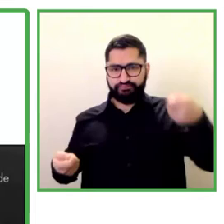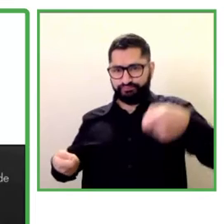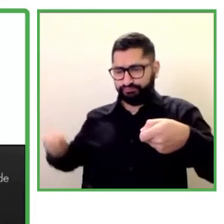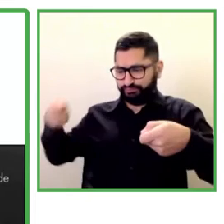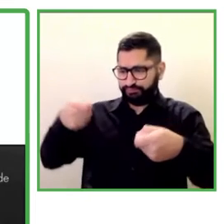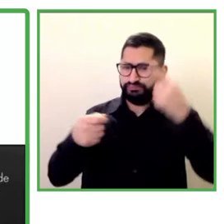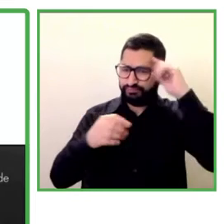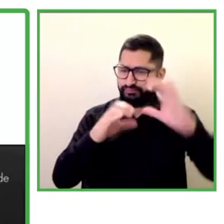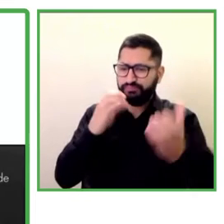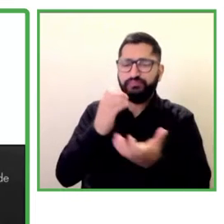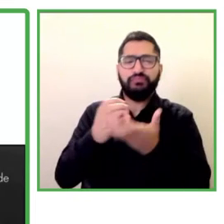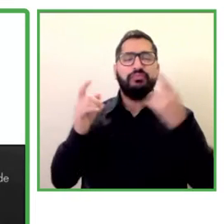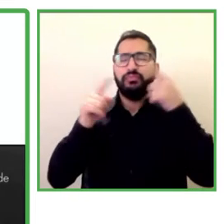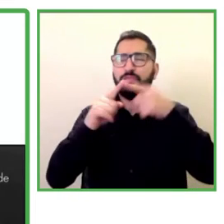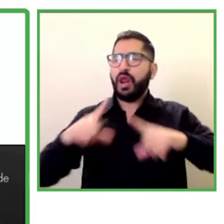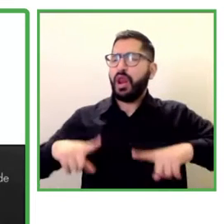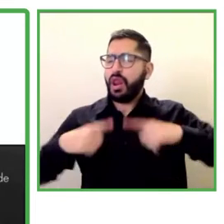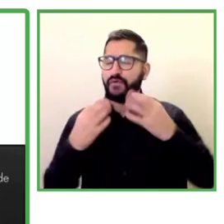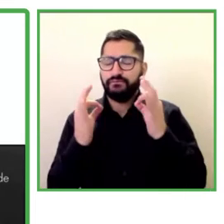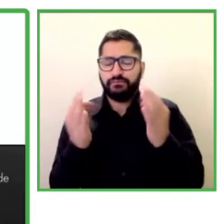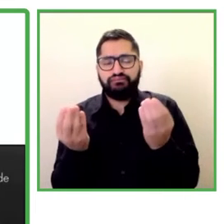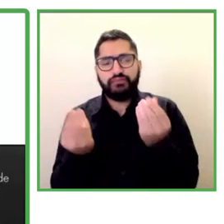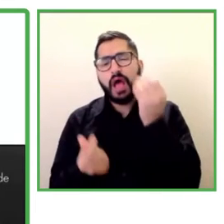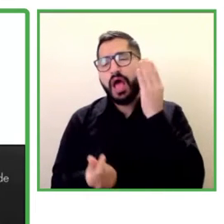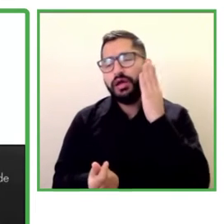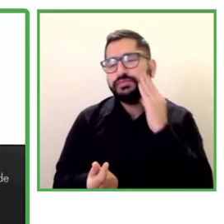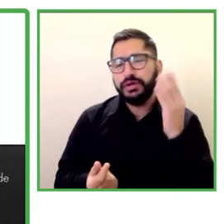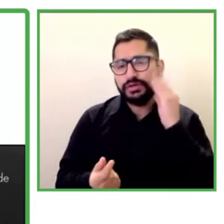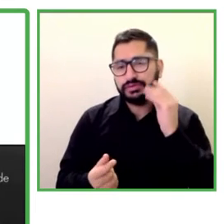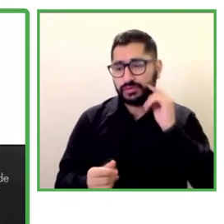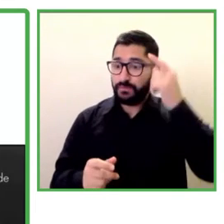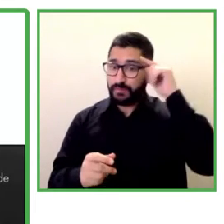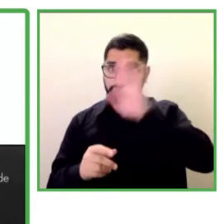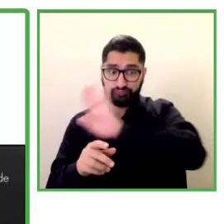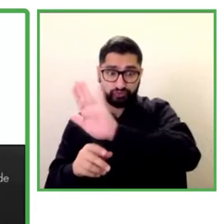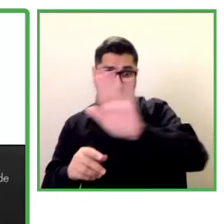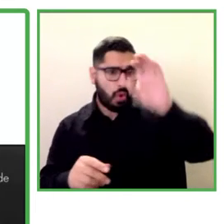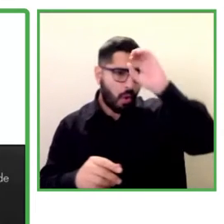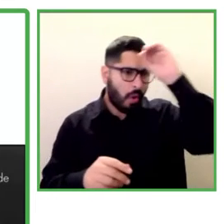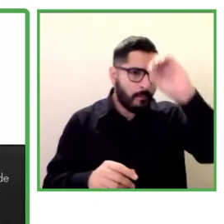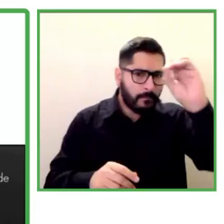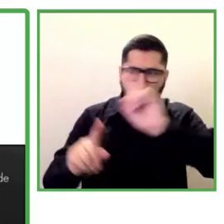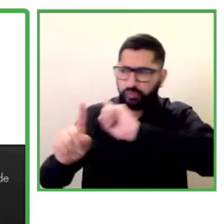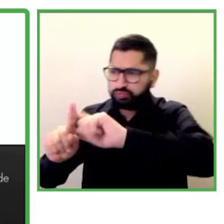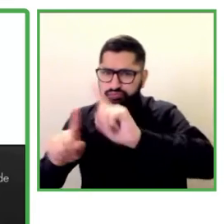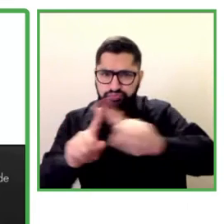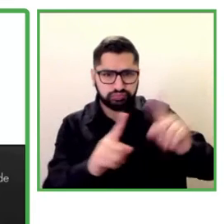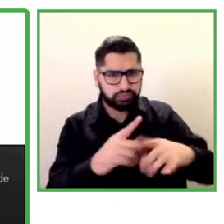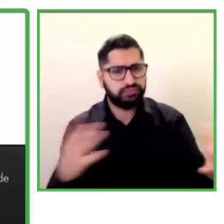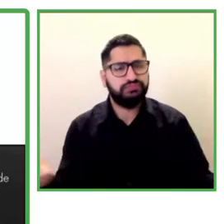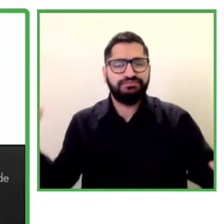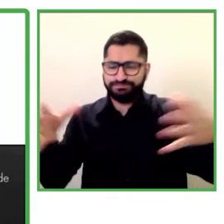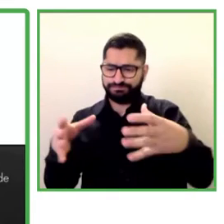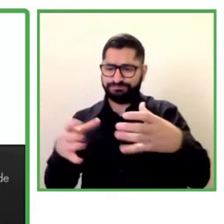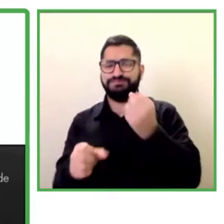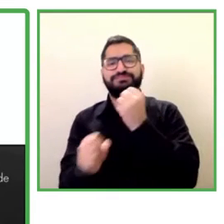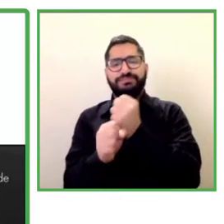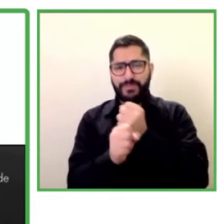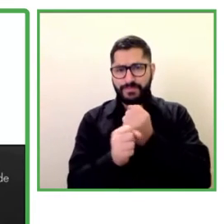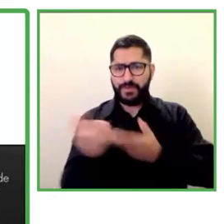support with value from the expertise and perspective of each one from the different organizations that they are a part of.